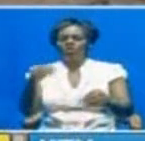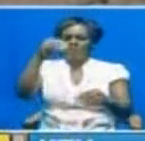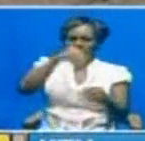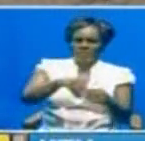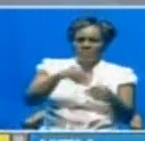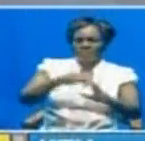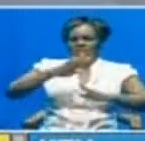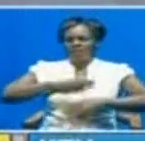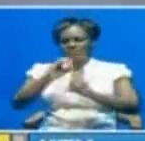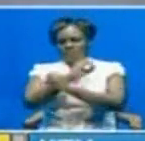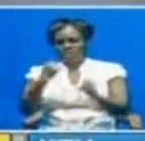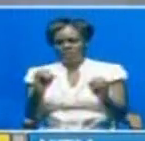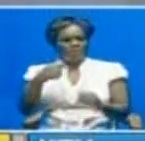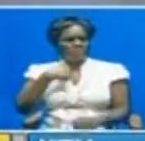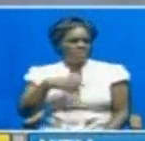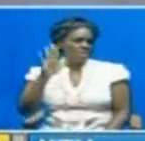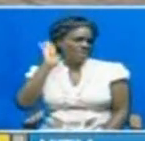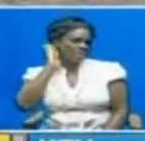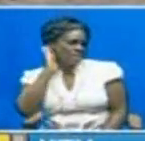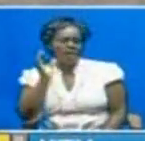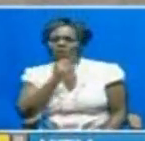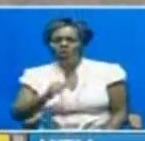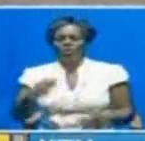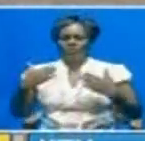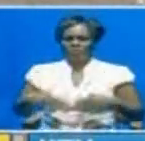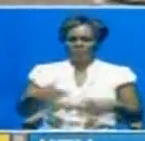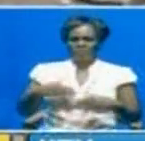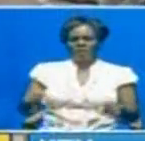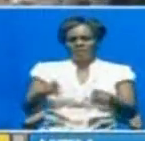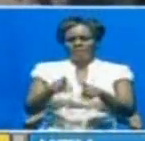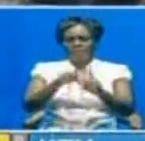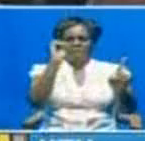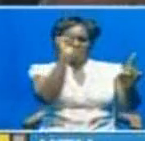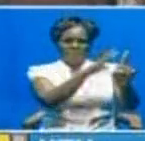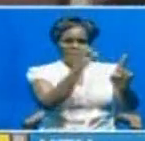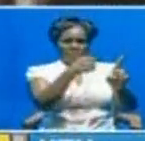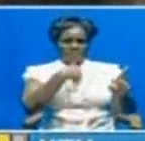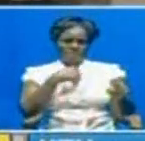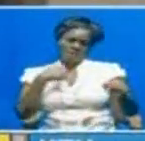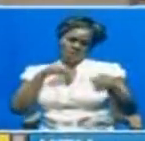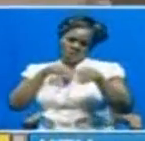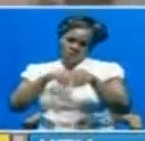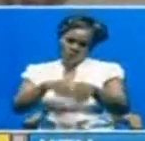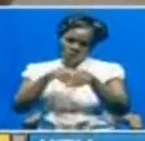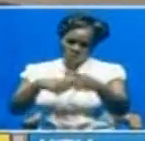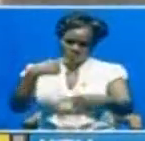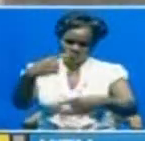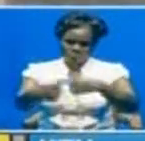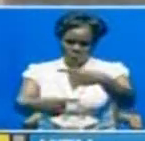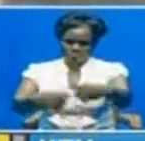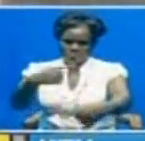invested sufficiently. I listened to elders, I got mentors, and I followed the